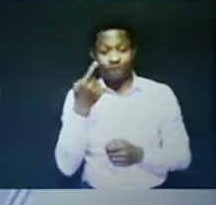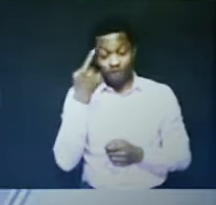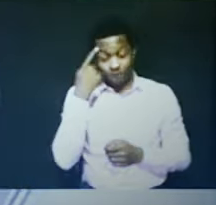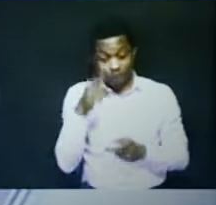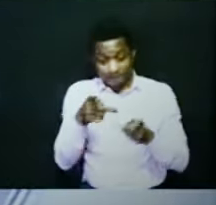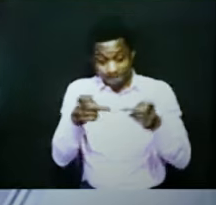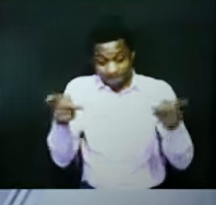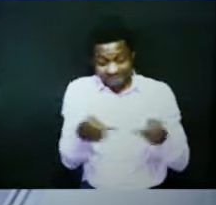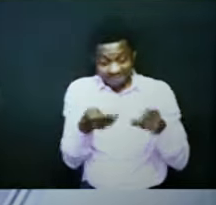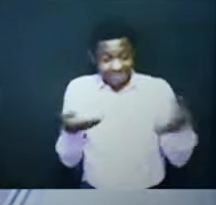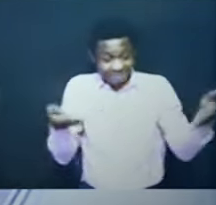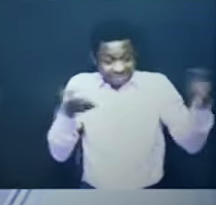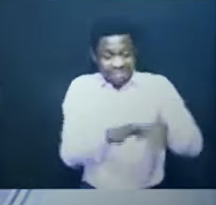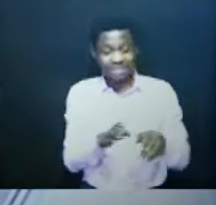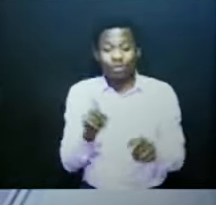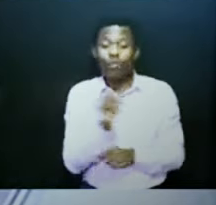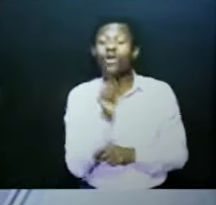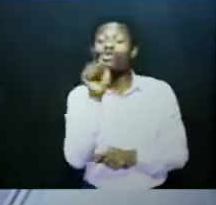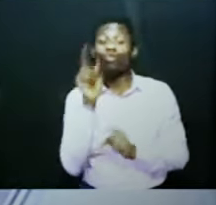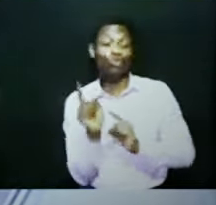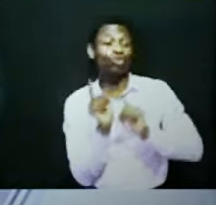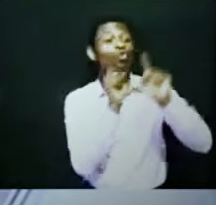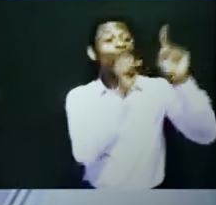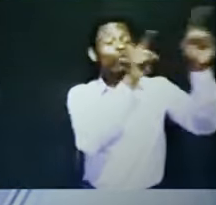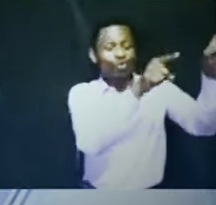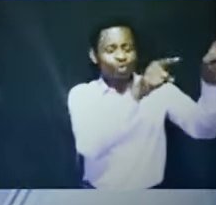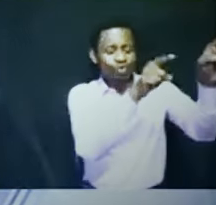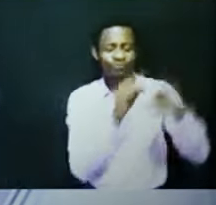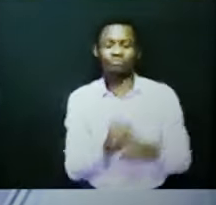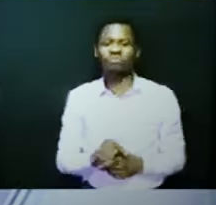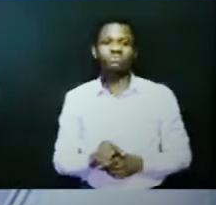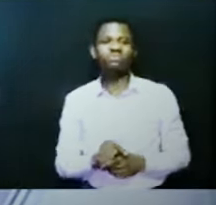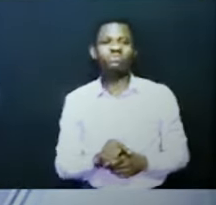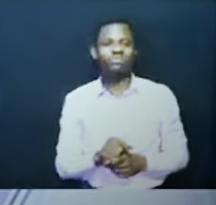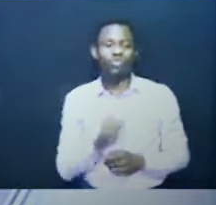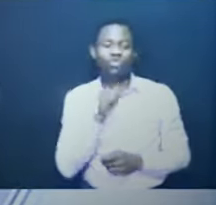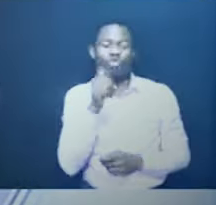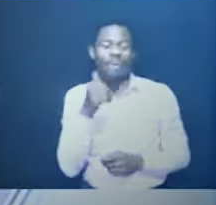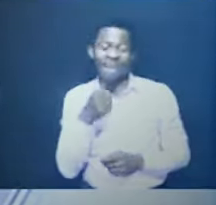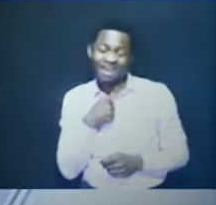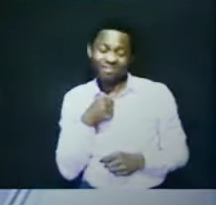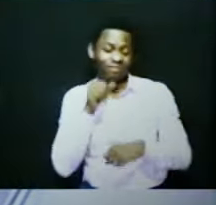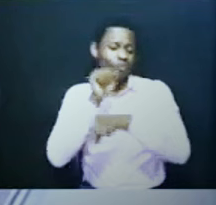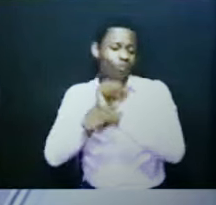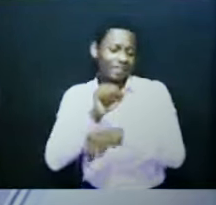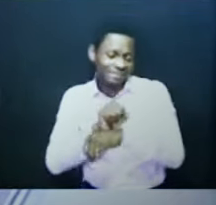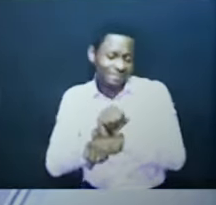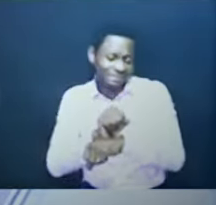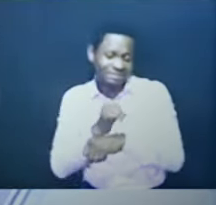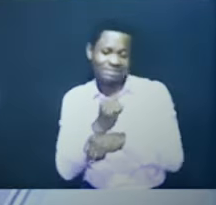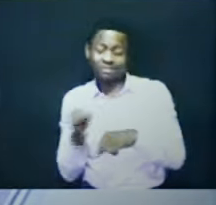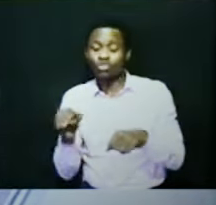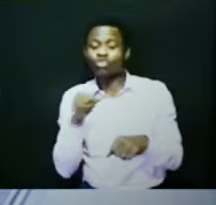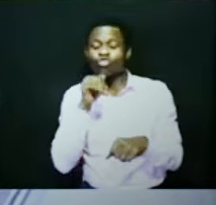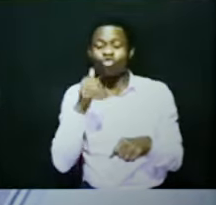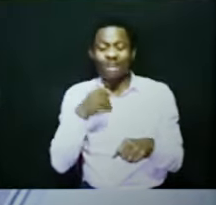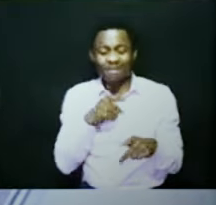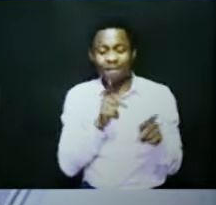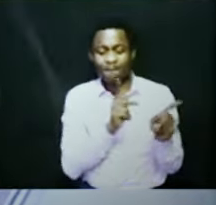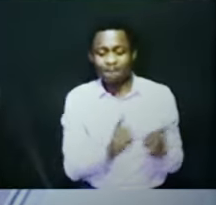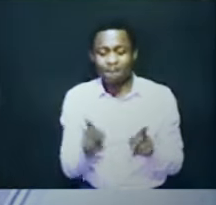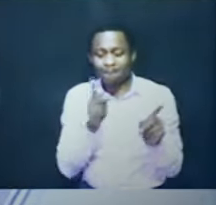dead, where you are going, there is neither working, nor planning,